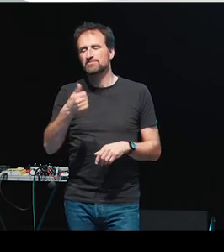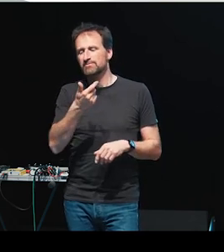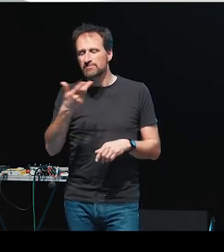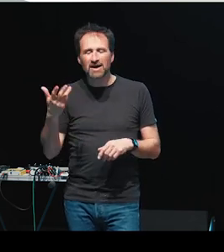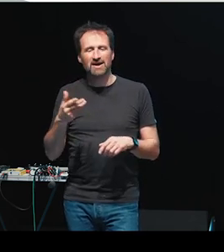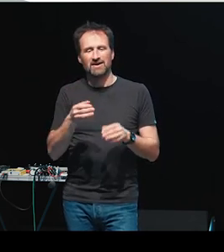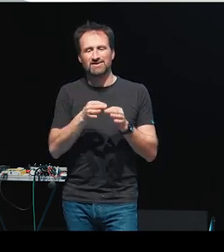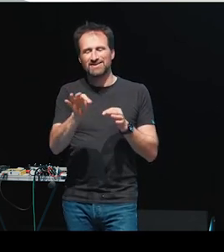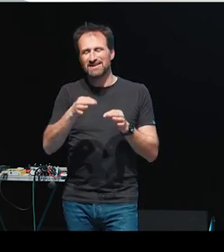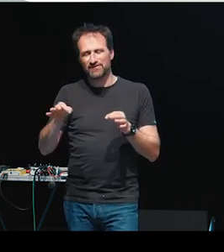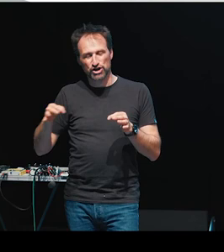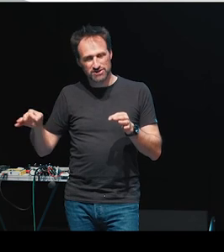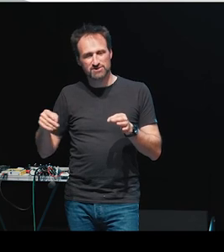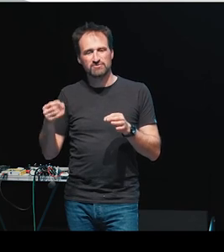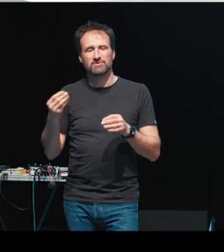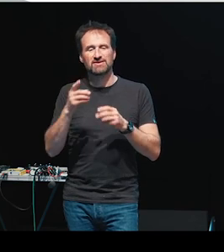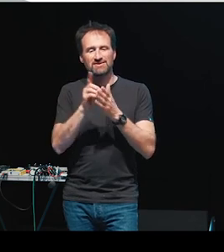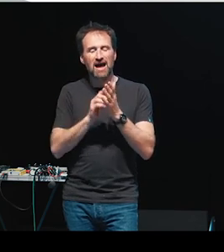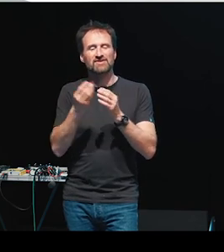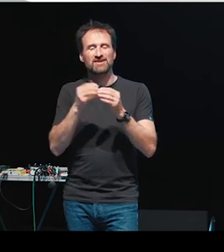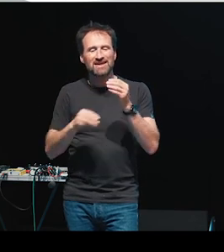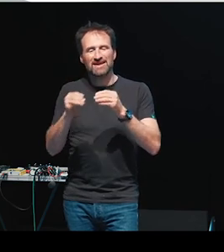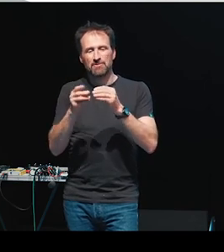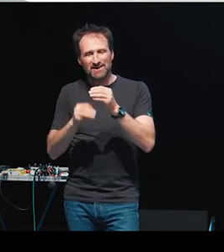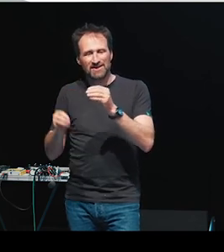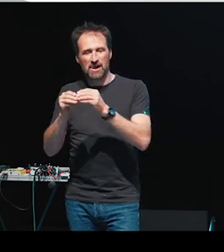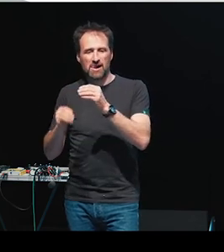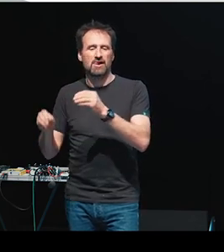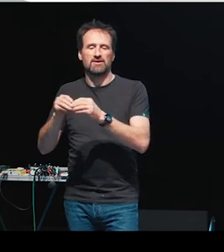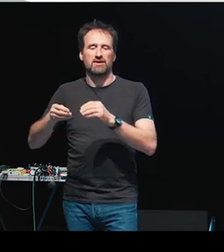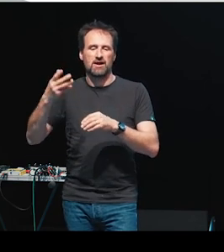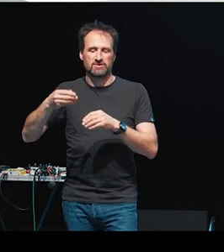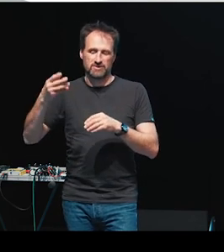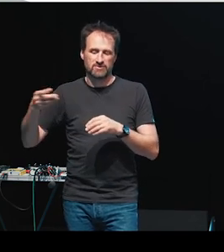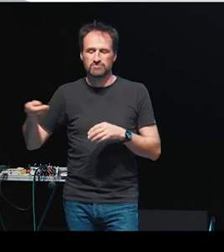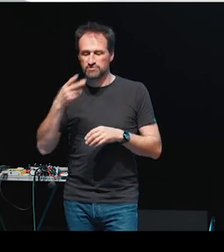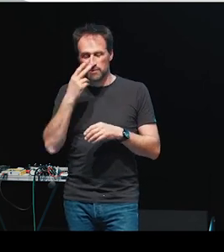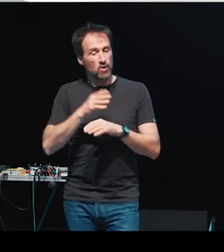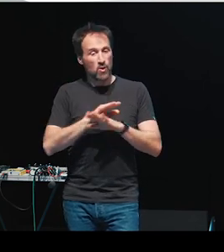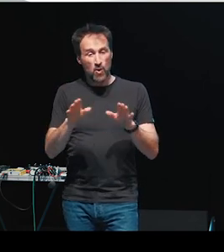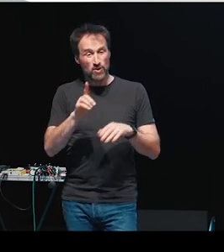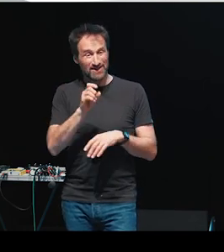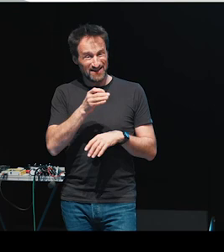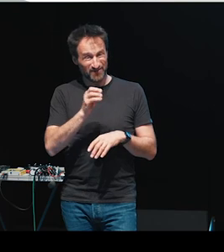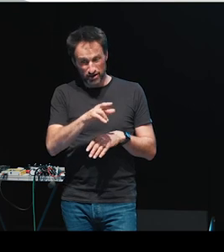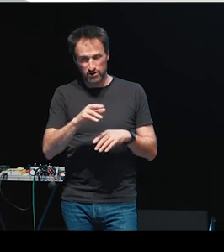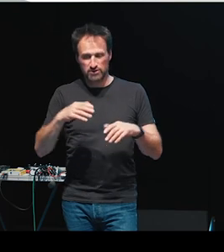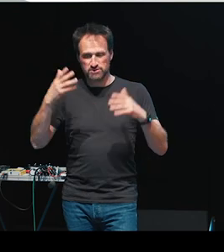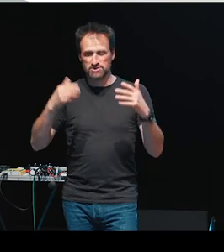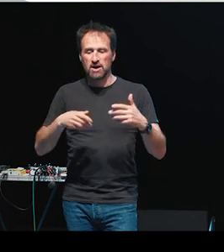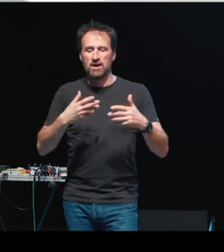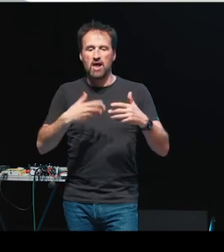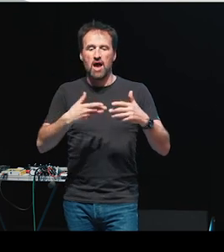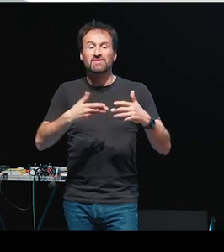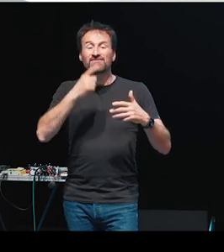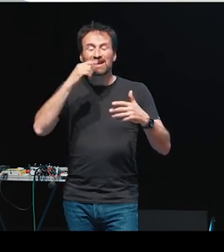is incrementally rendered as it's loaded. And if you compare it to the example without defer, the whole page loads when exactly the last piece of